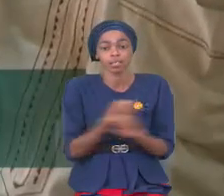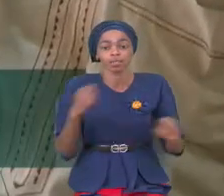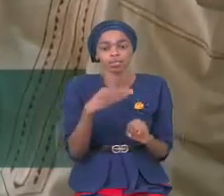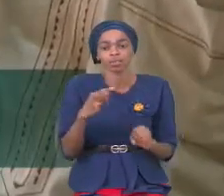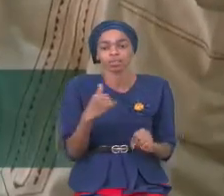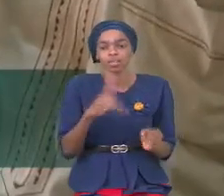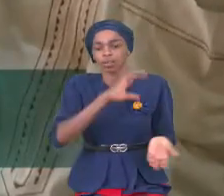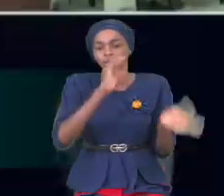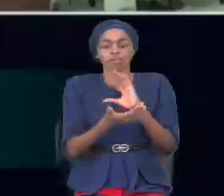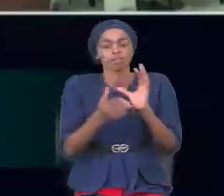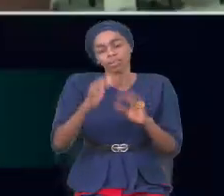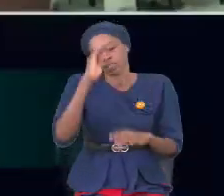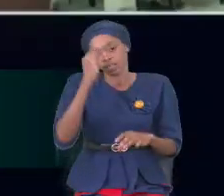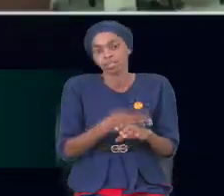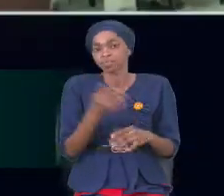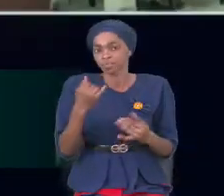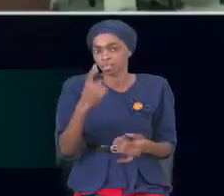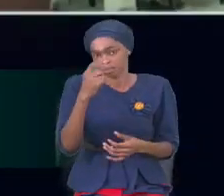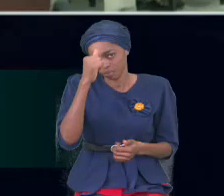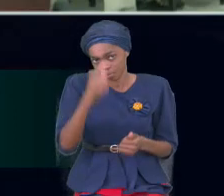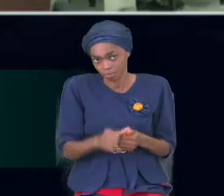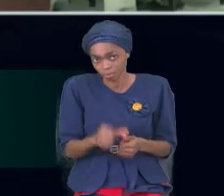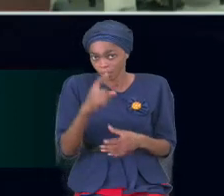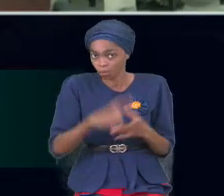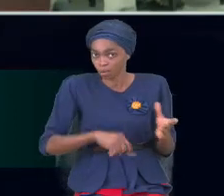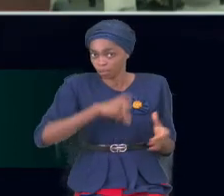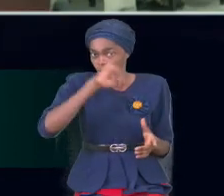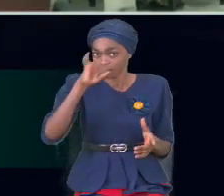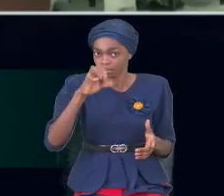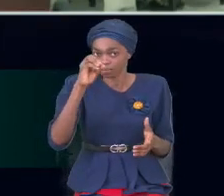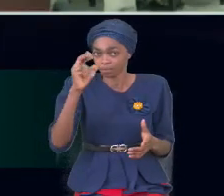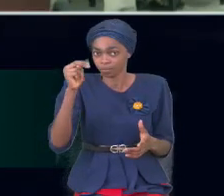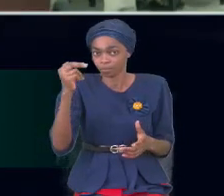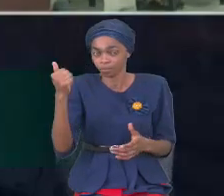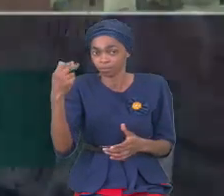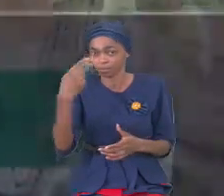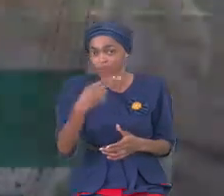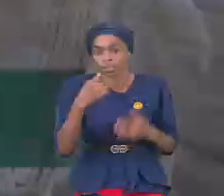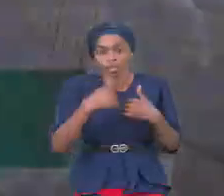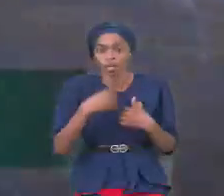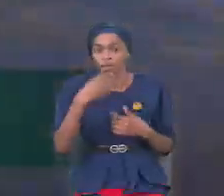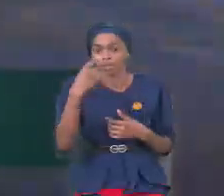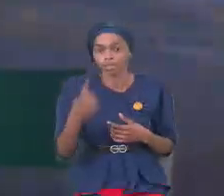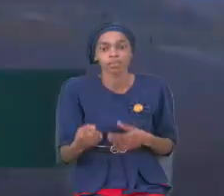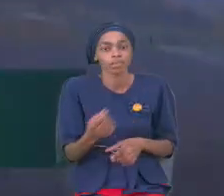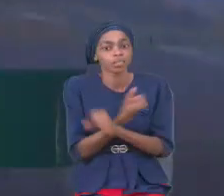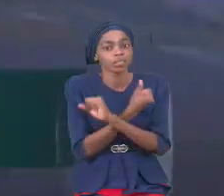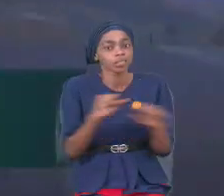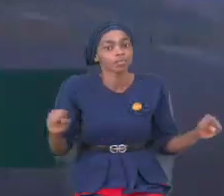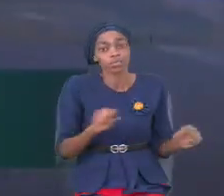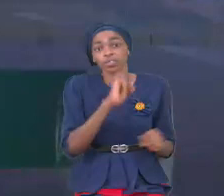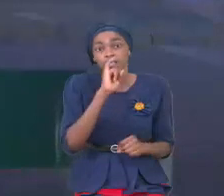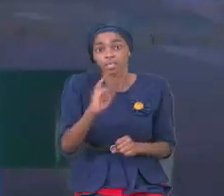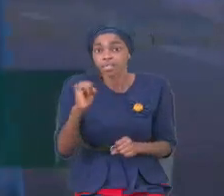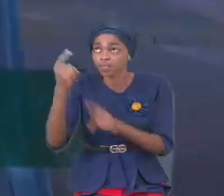Jonah had said. Salvation is of the Lord. He had lost the joy of salvation.